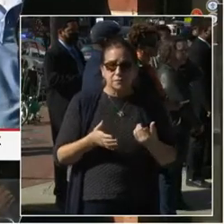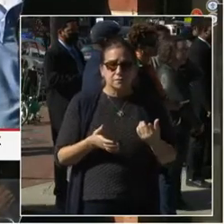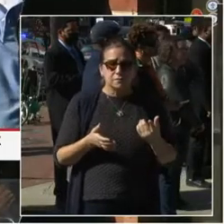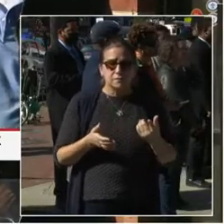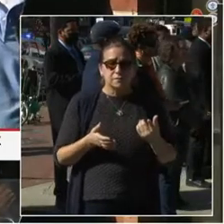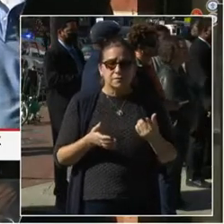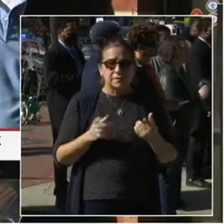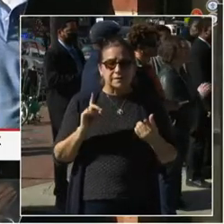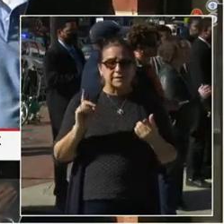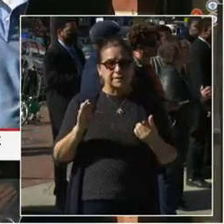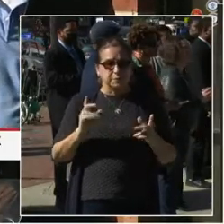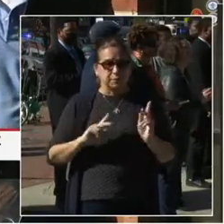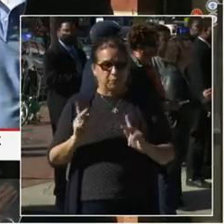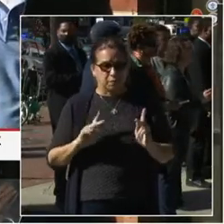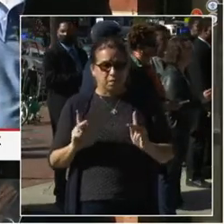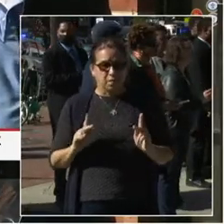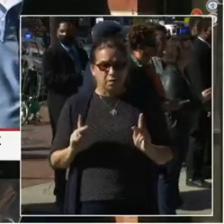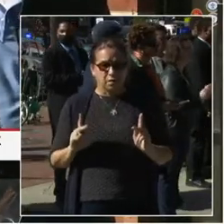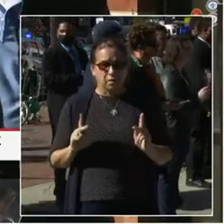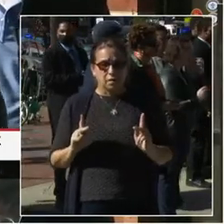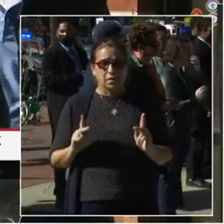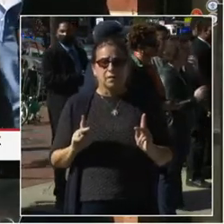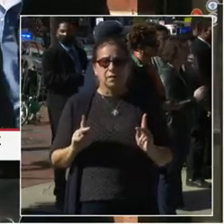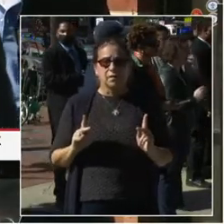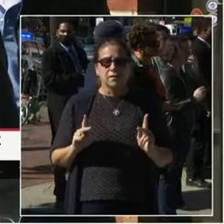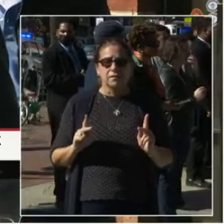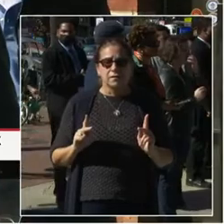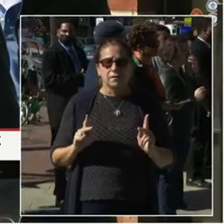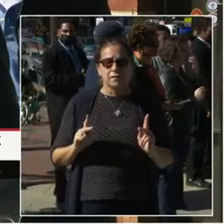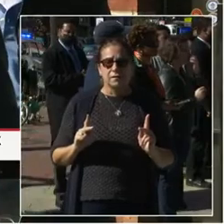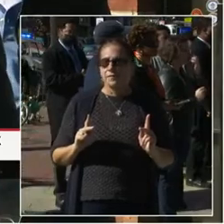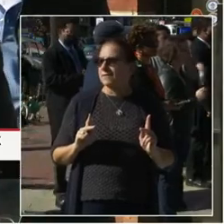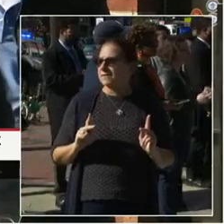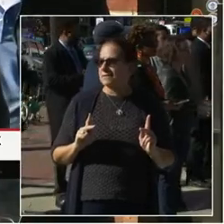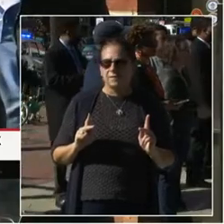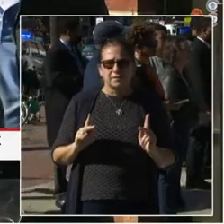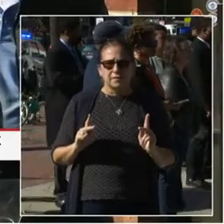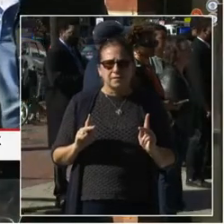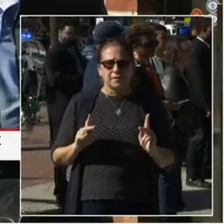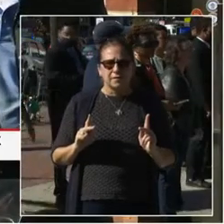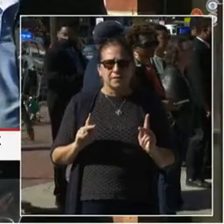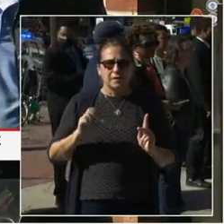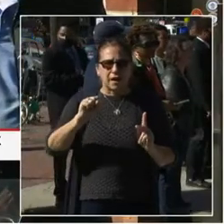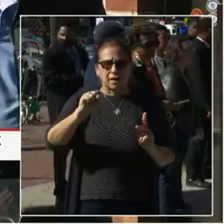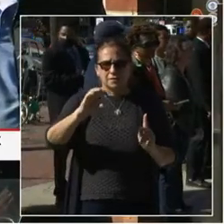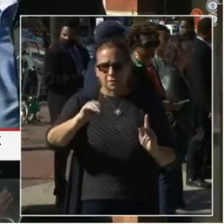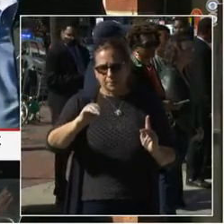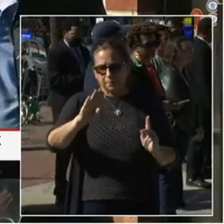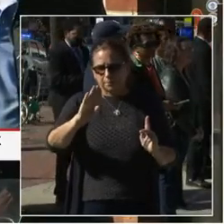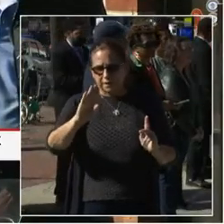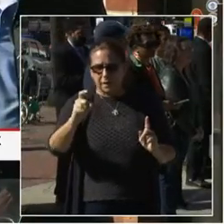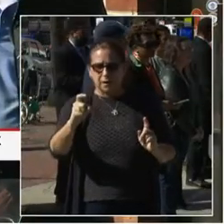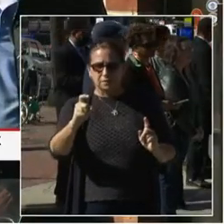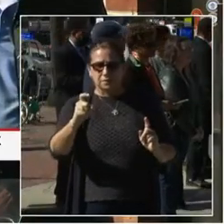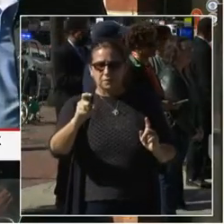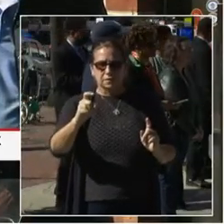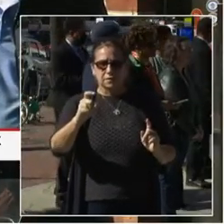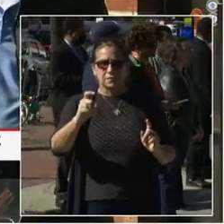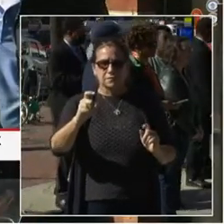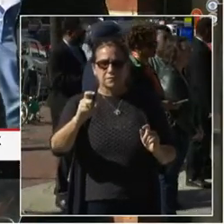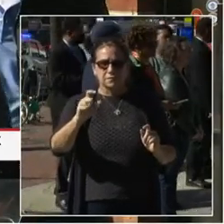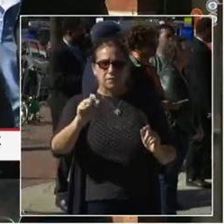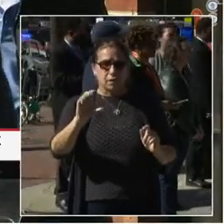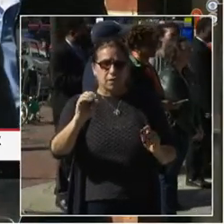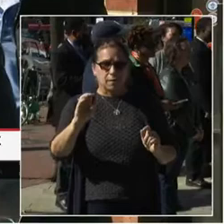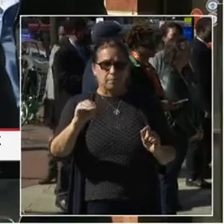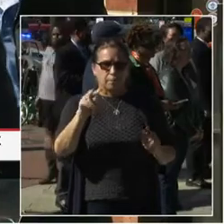the SMBX.com, and that's where you can see DC businesses posted that you can invest in. And what we know is that when